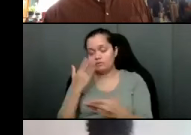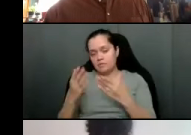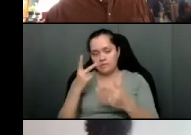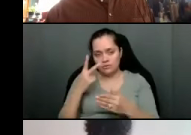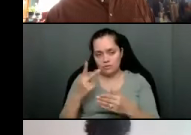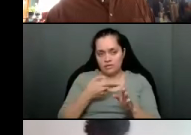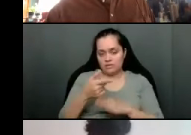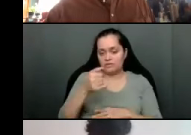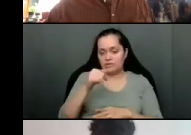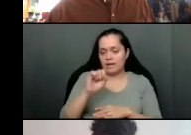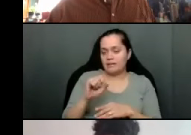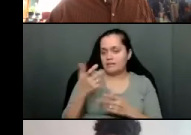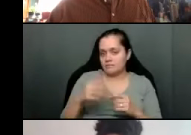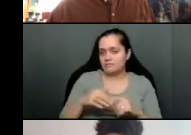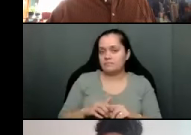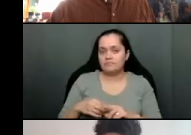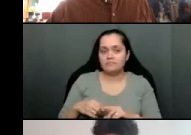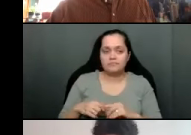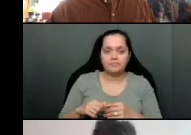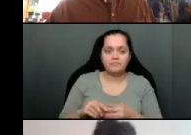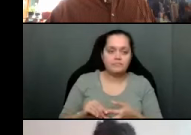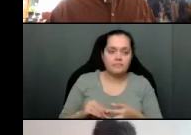at GIS.